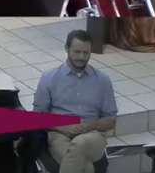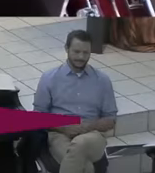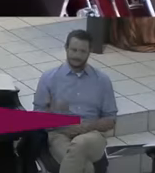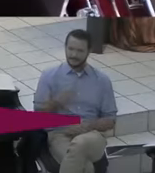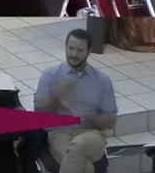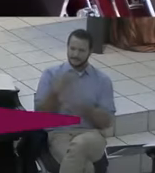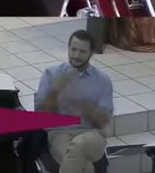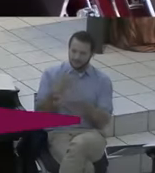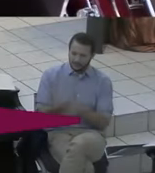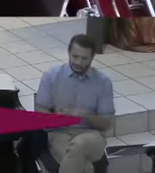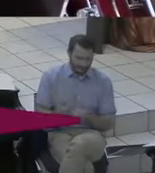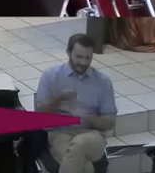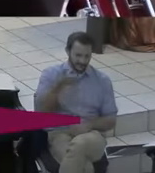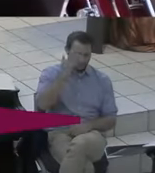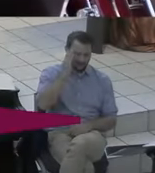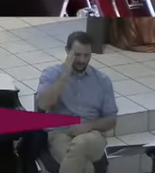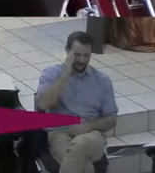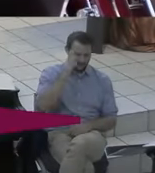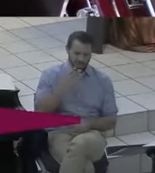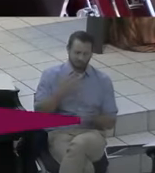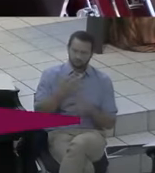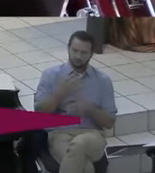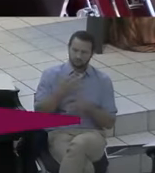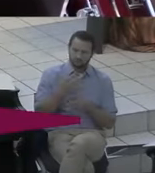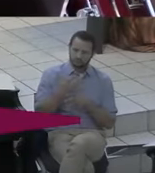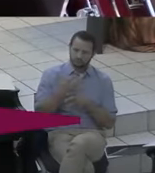believed and trusted God.